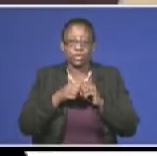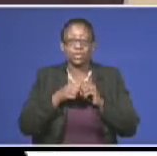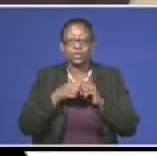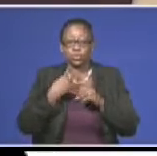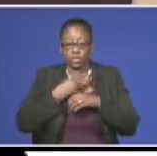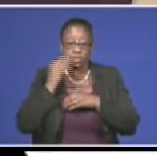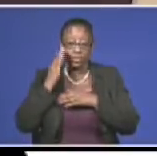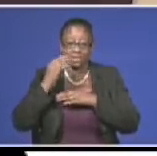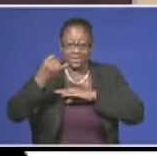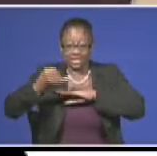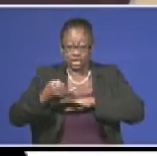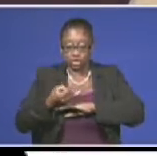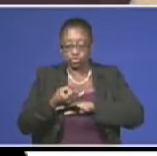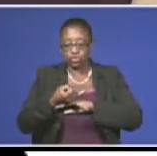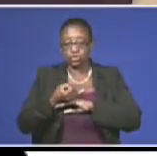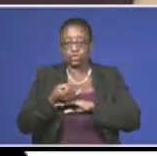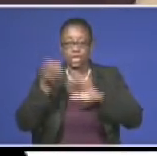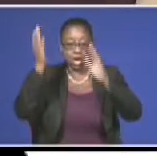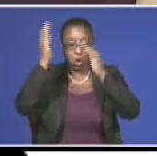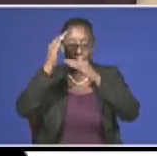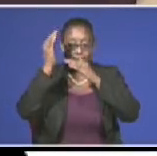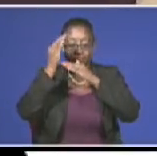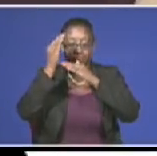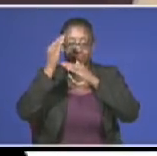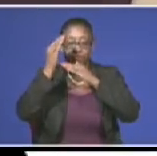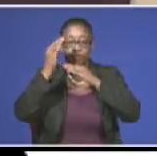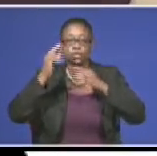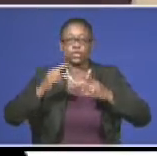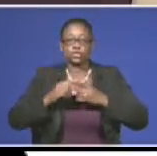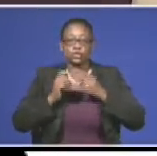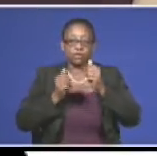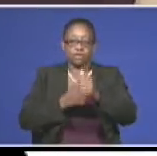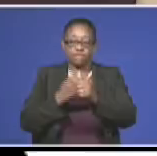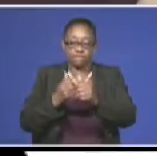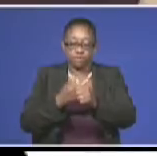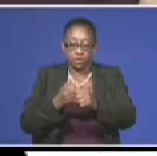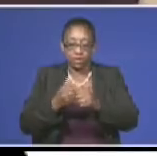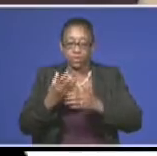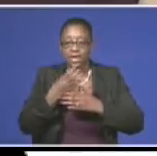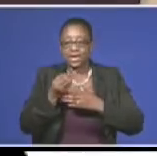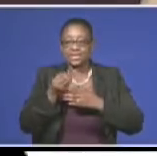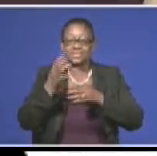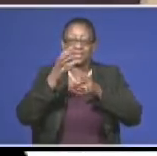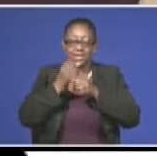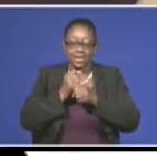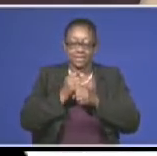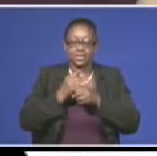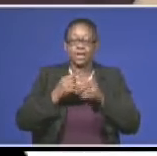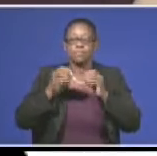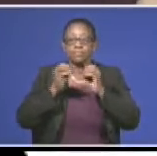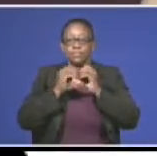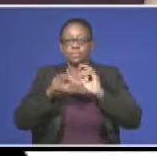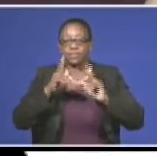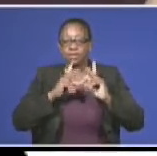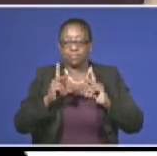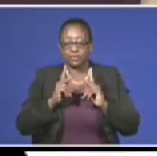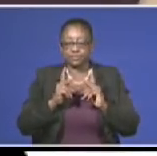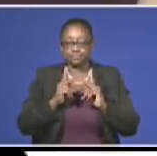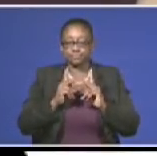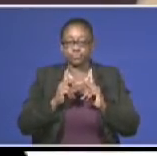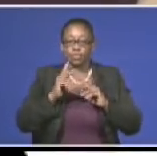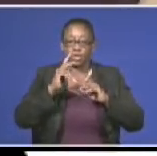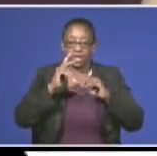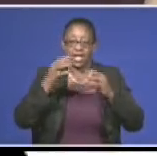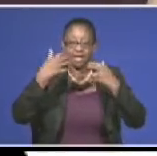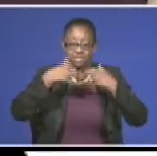introduce, we hope to be able to formalize it more and to get more people on board